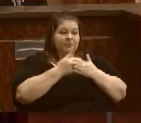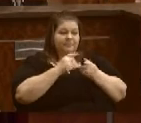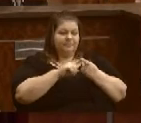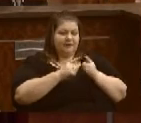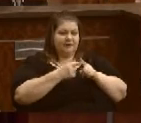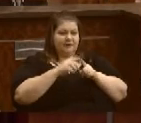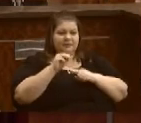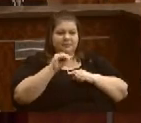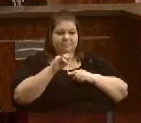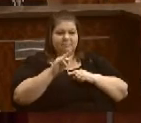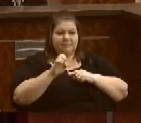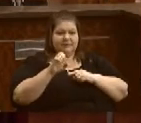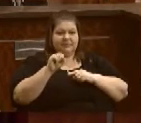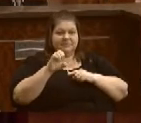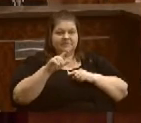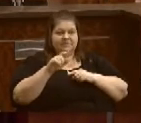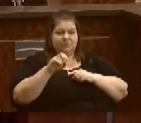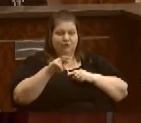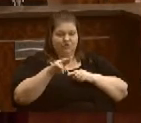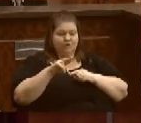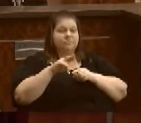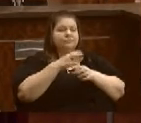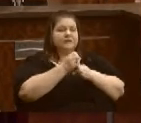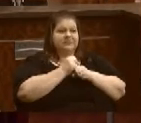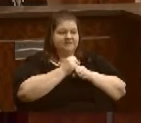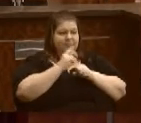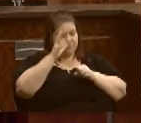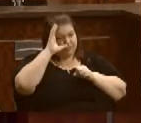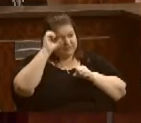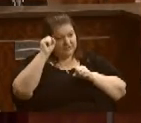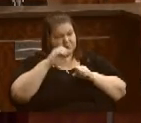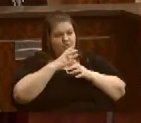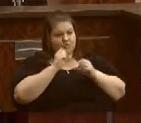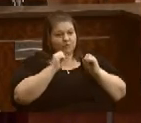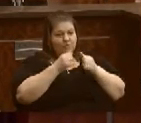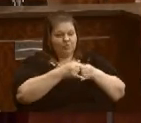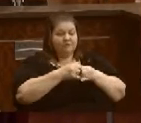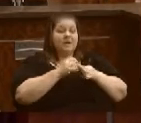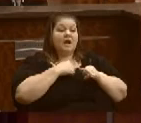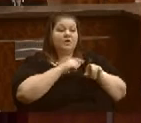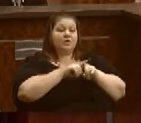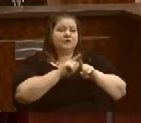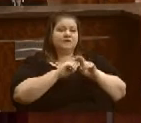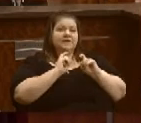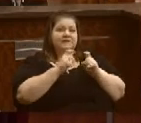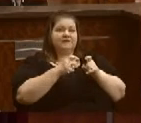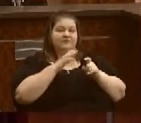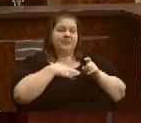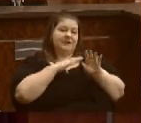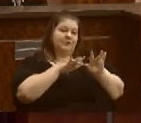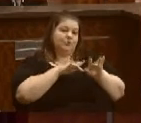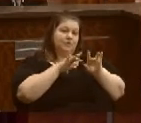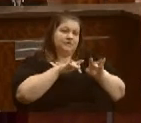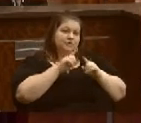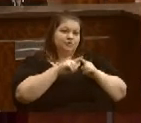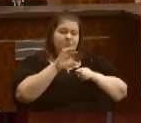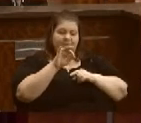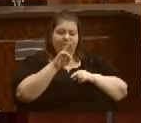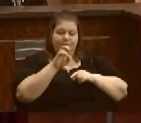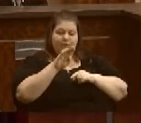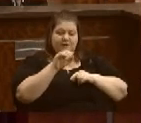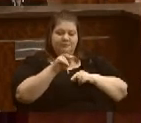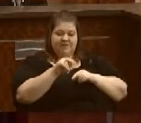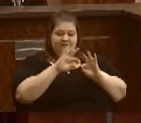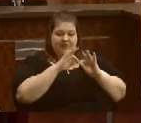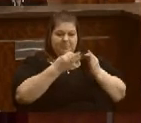Selner, who received the President's Award. I'd also like to extend my condolences to the Freeman family, as